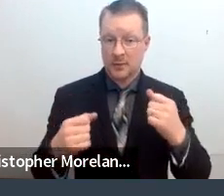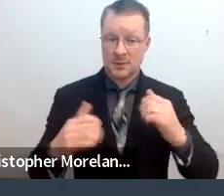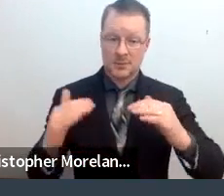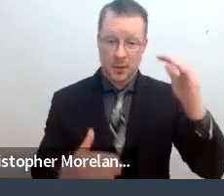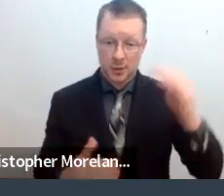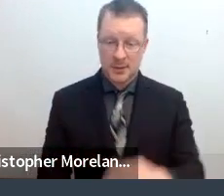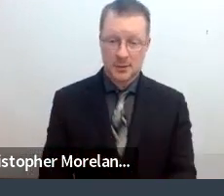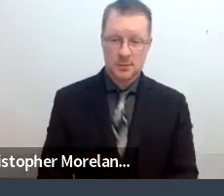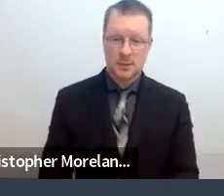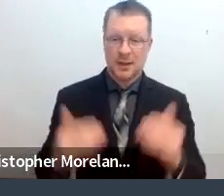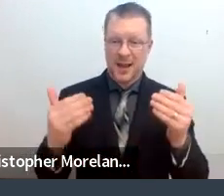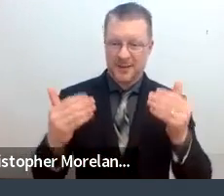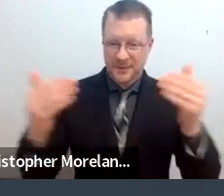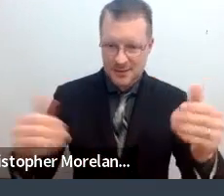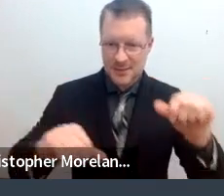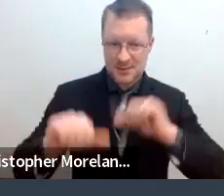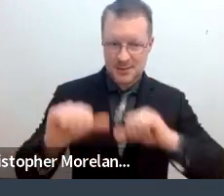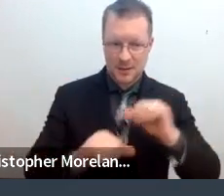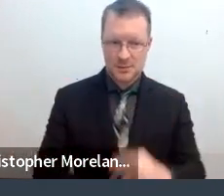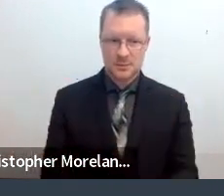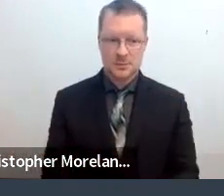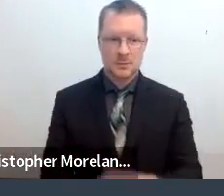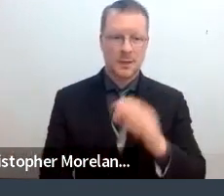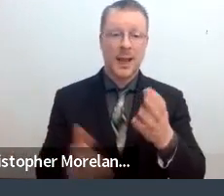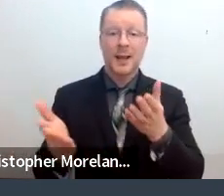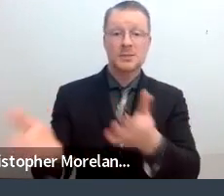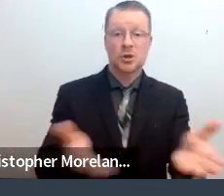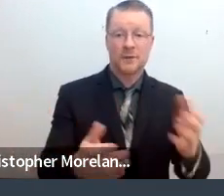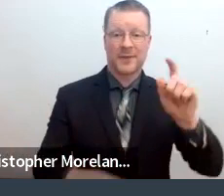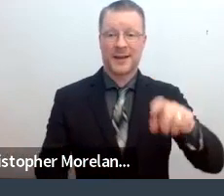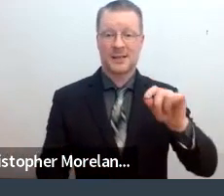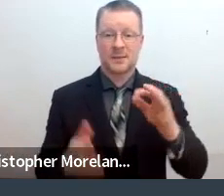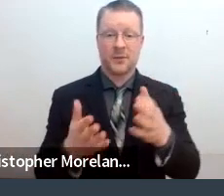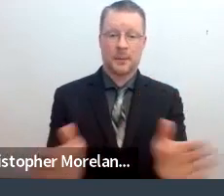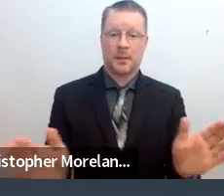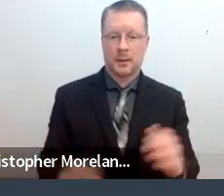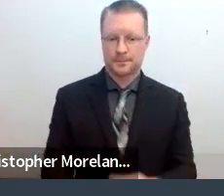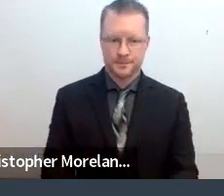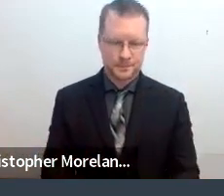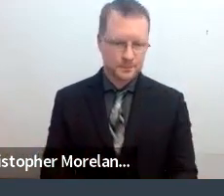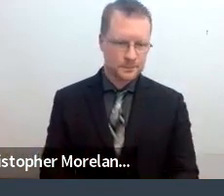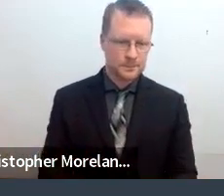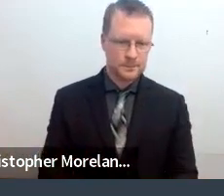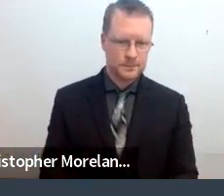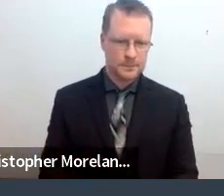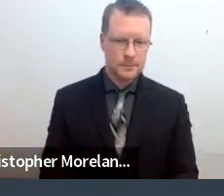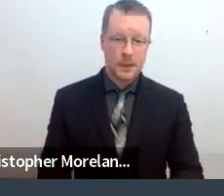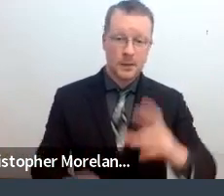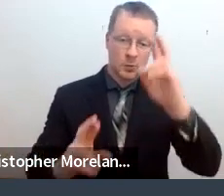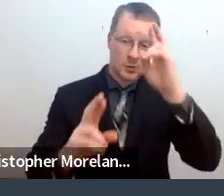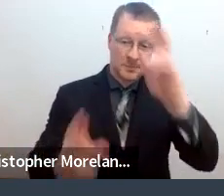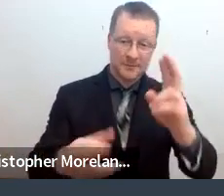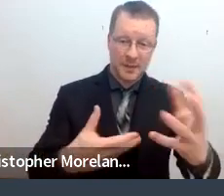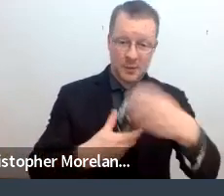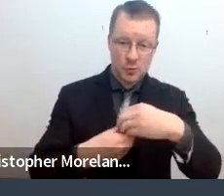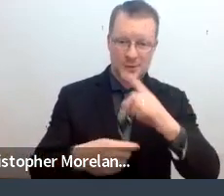innovative and representative workforce, addressing health disparities, advancing science, and serving the needs of the